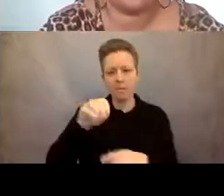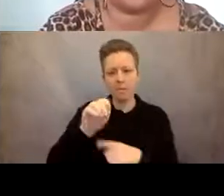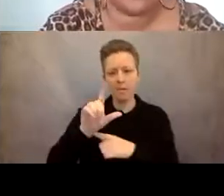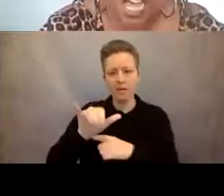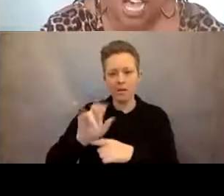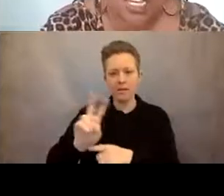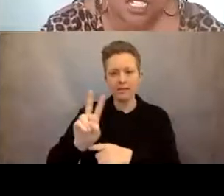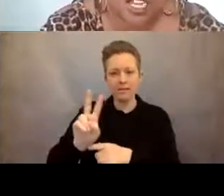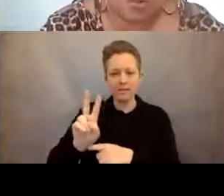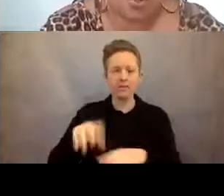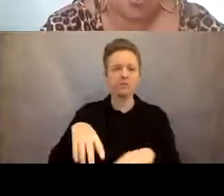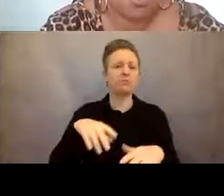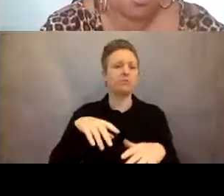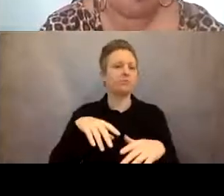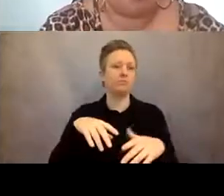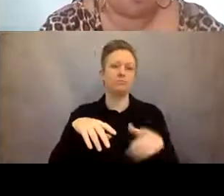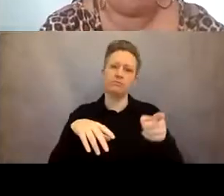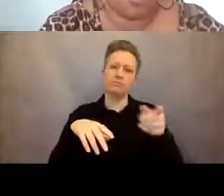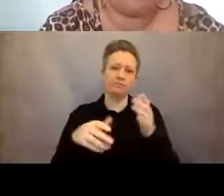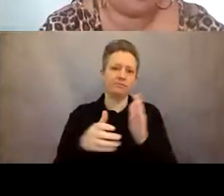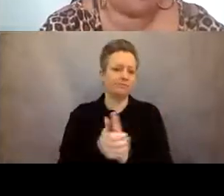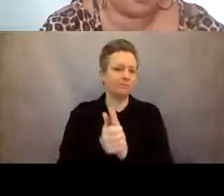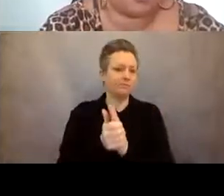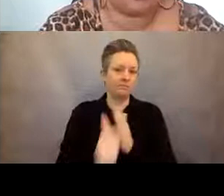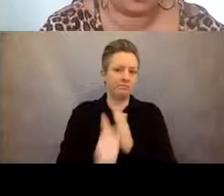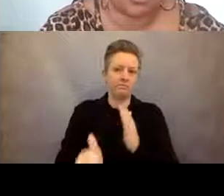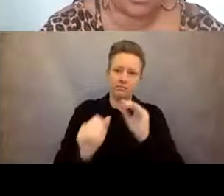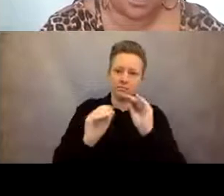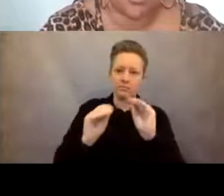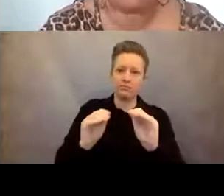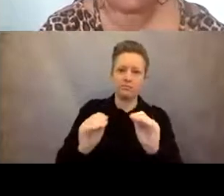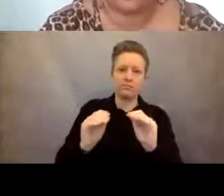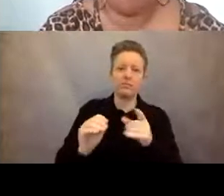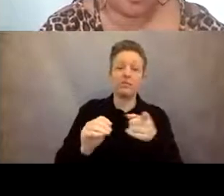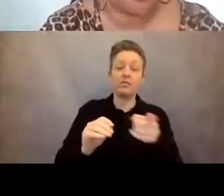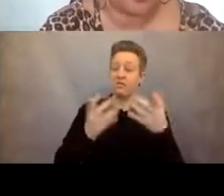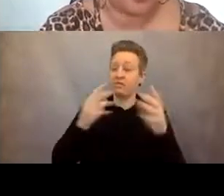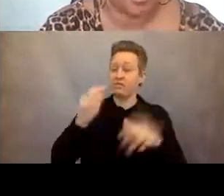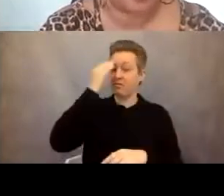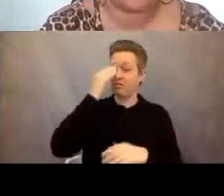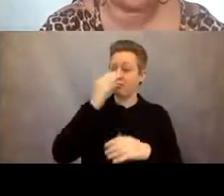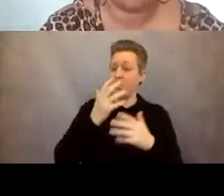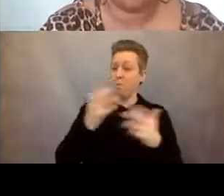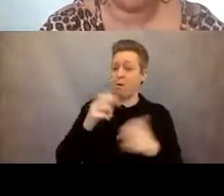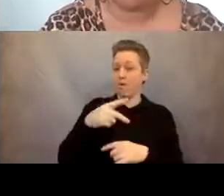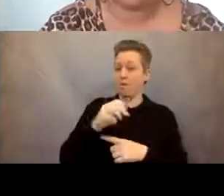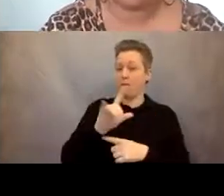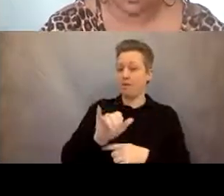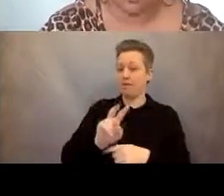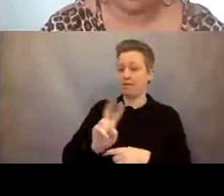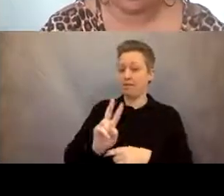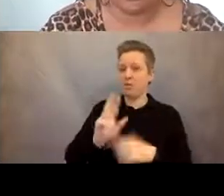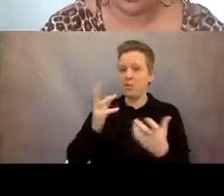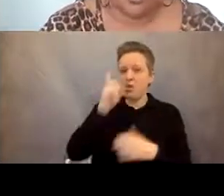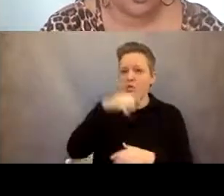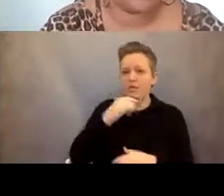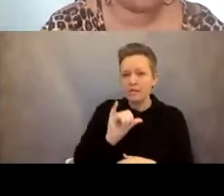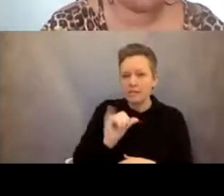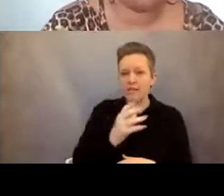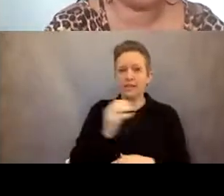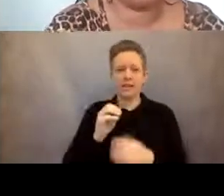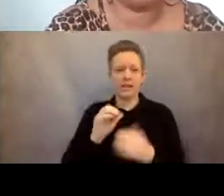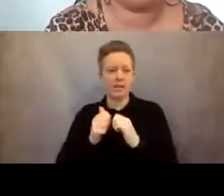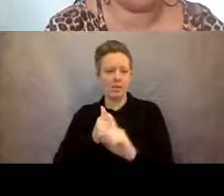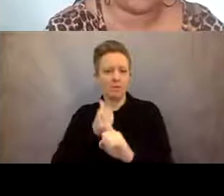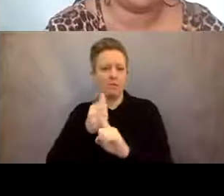but she's a really solid example of what polyvictimization looks like and the impact that it has on survivors. And